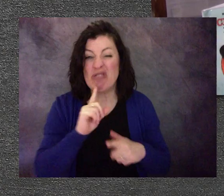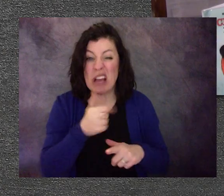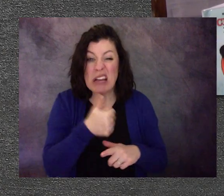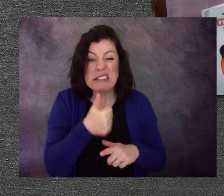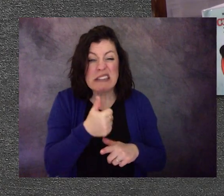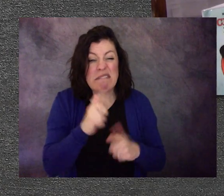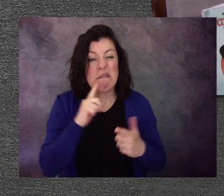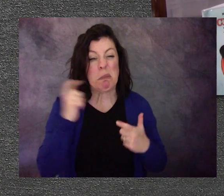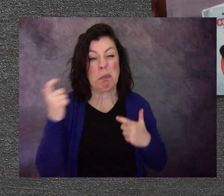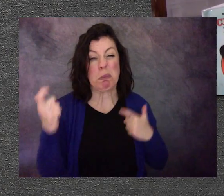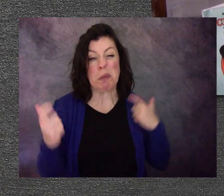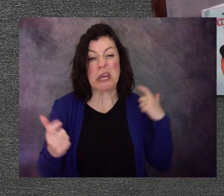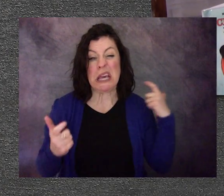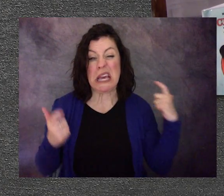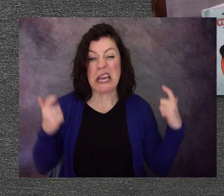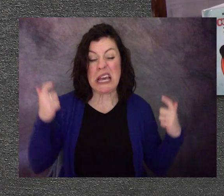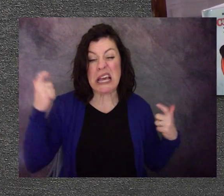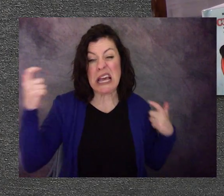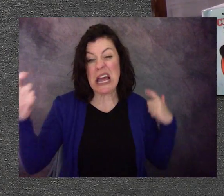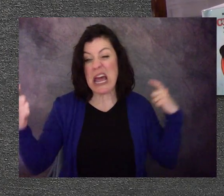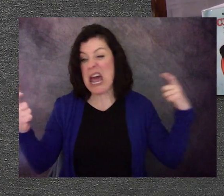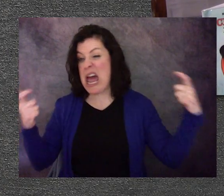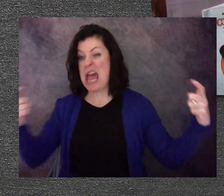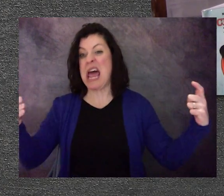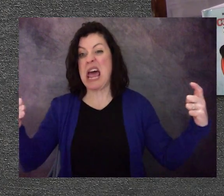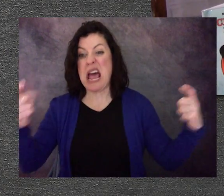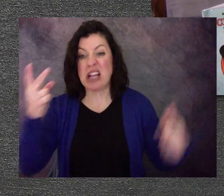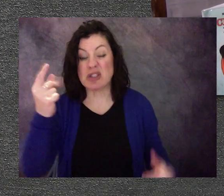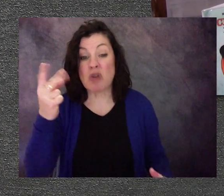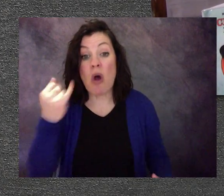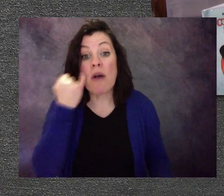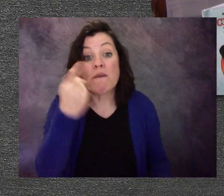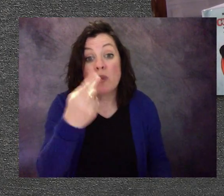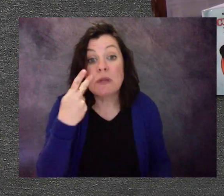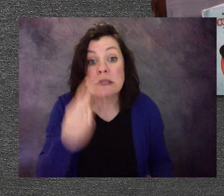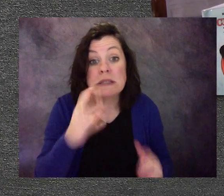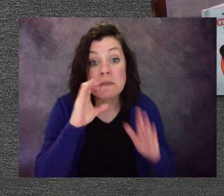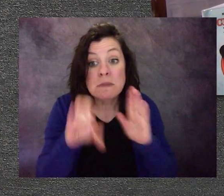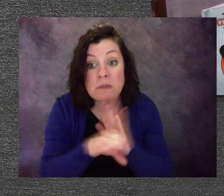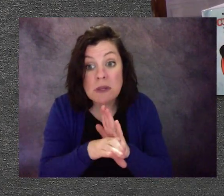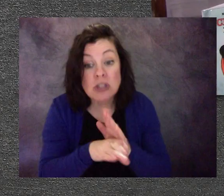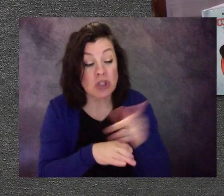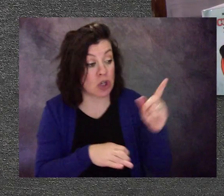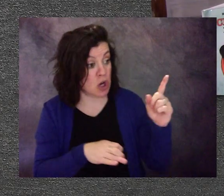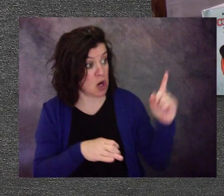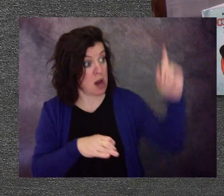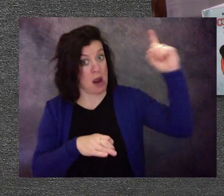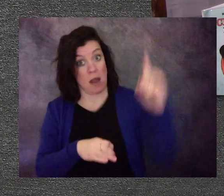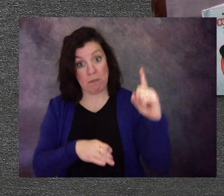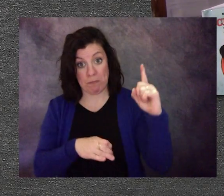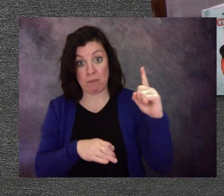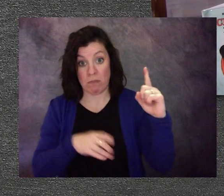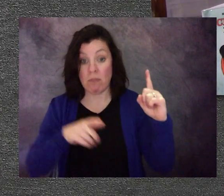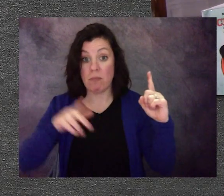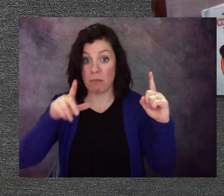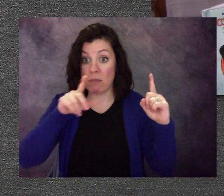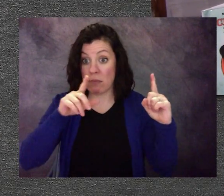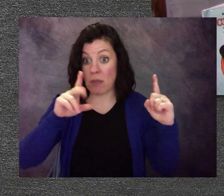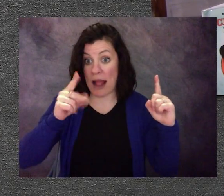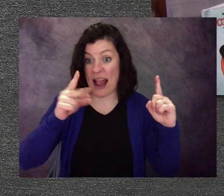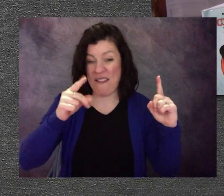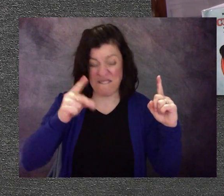Have you ever seen a picture of Clifford next to another person? Clifford is